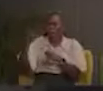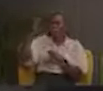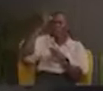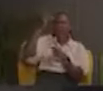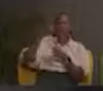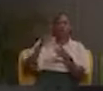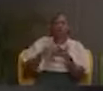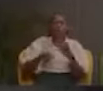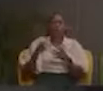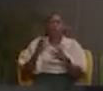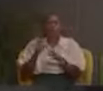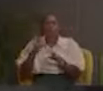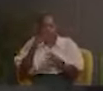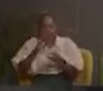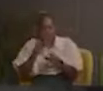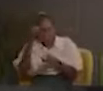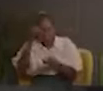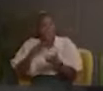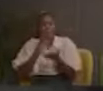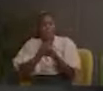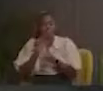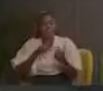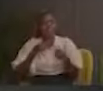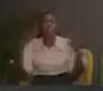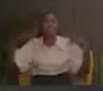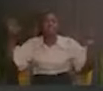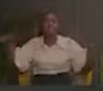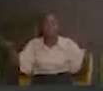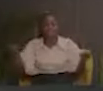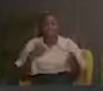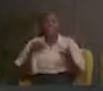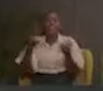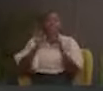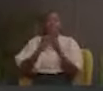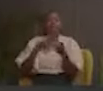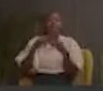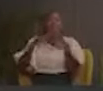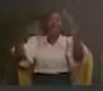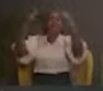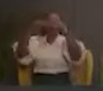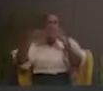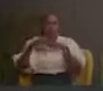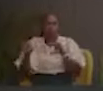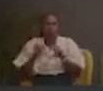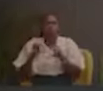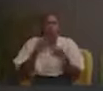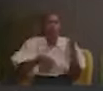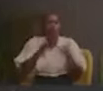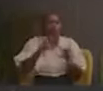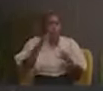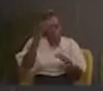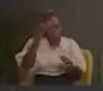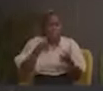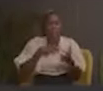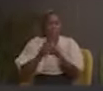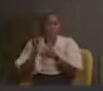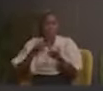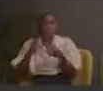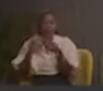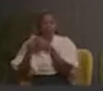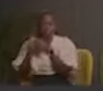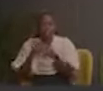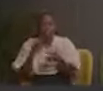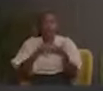you know and believe about angels? What do you know and believe about heaven? What do you know and believe about unity? What do you believe